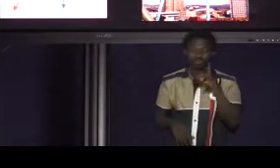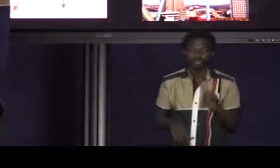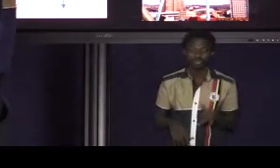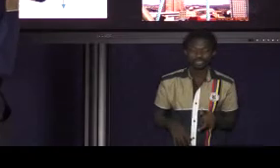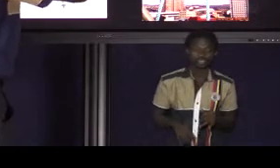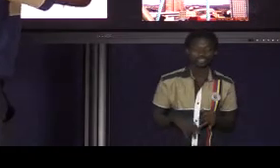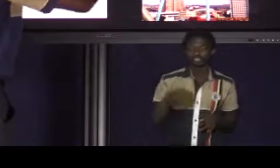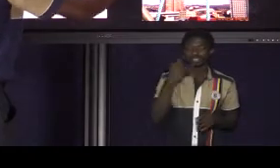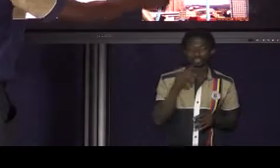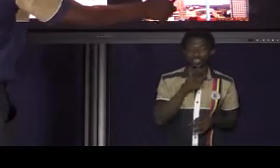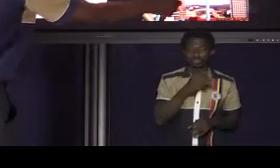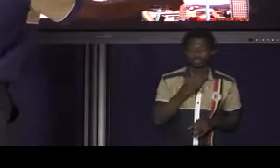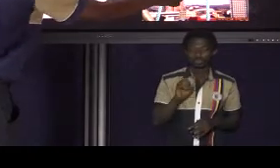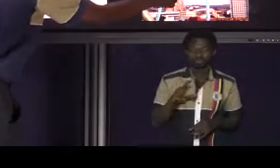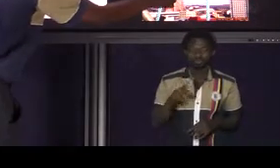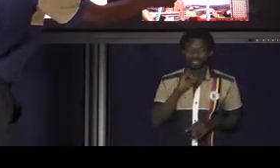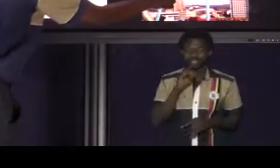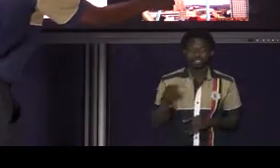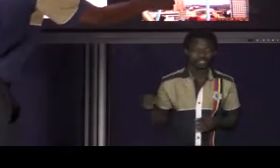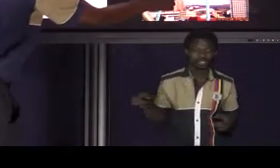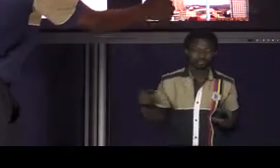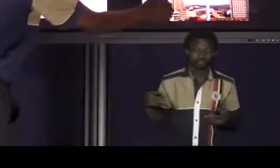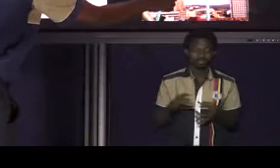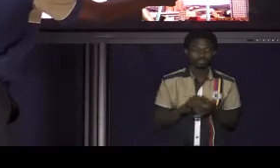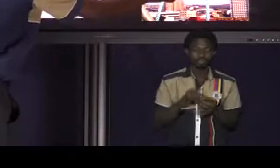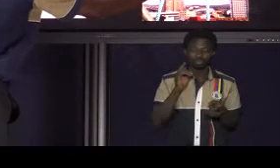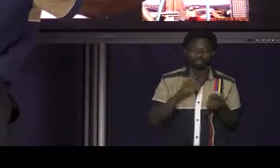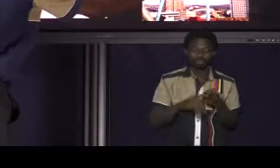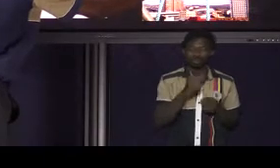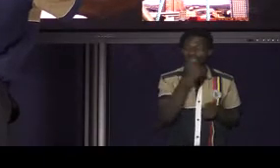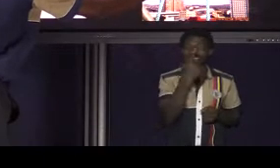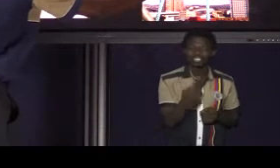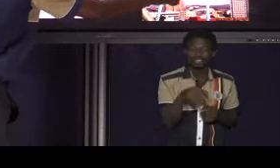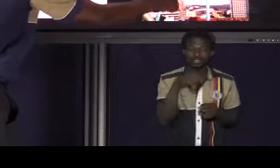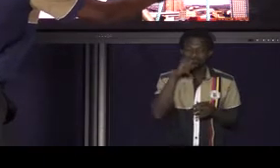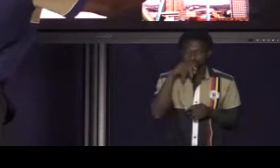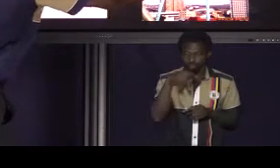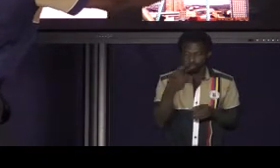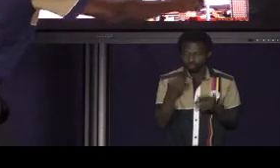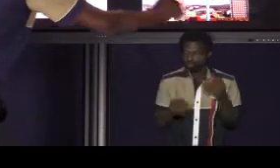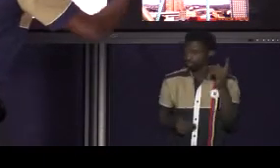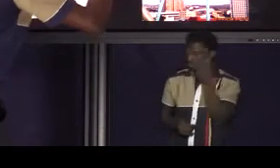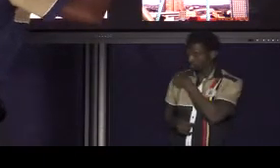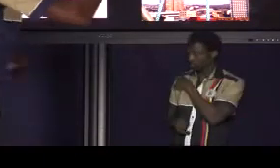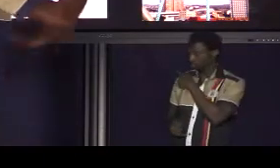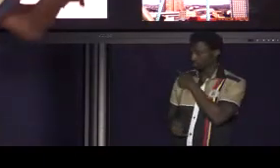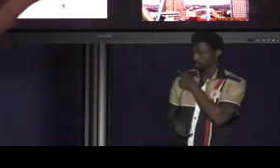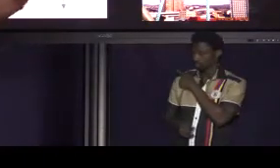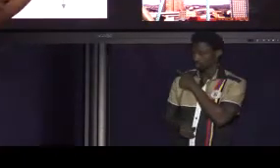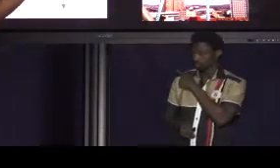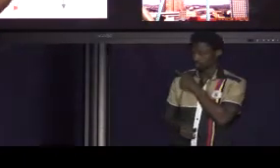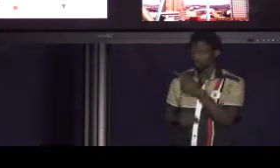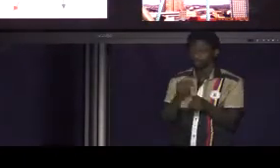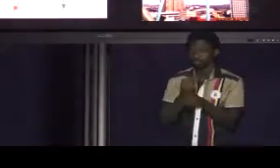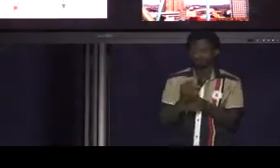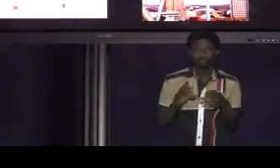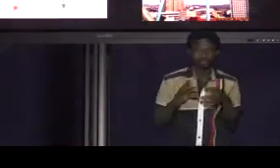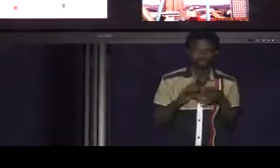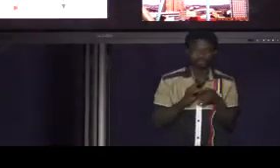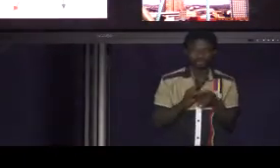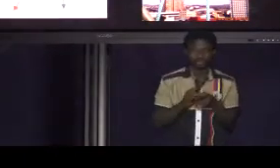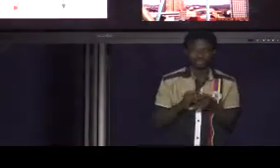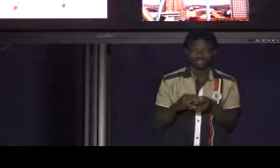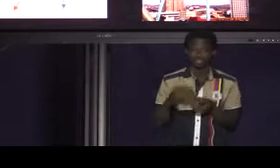is fixed to a single spot. This is the single spot, and this is the wheel. So you can just attach to a single spot.